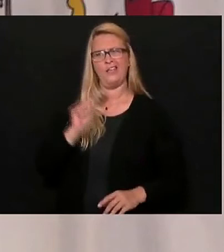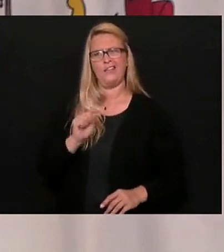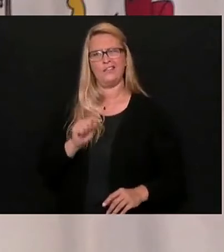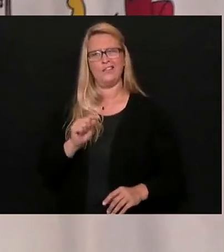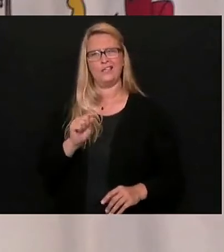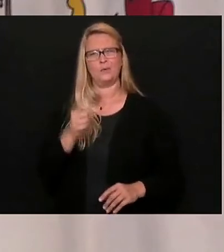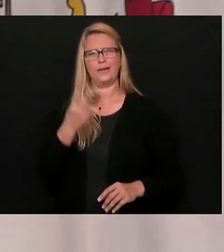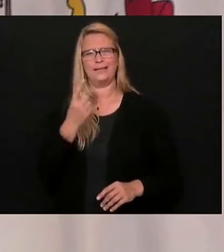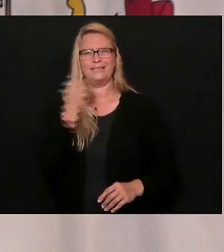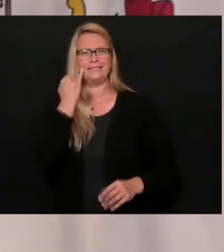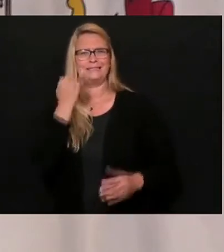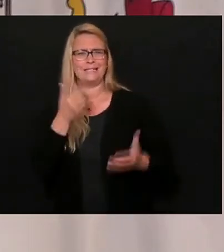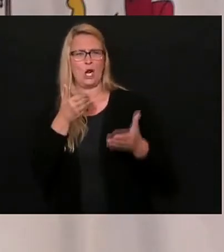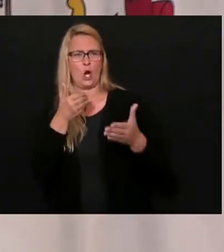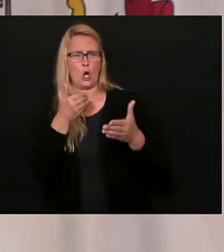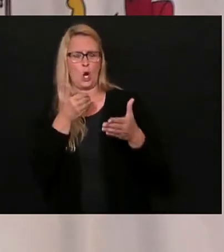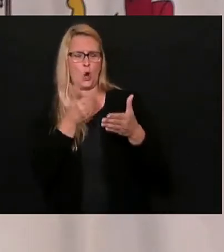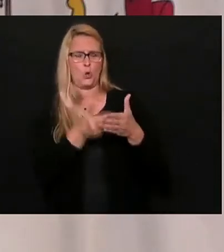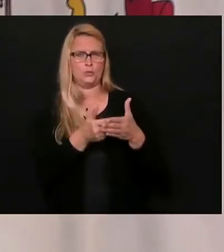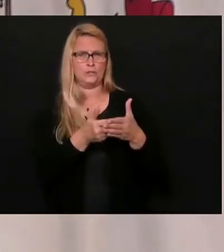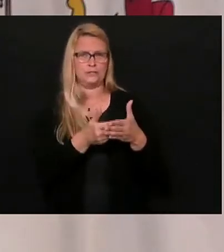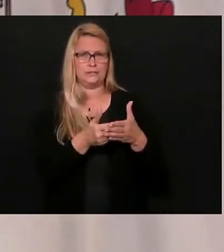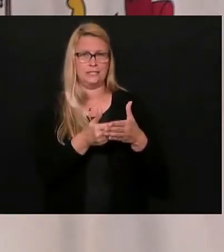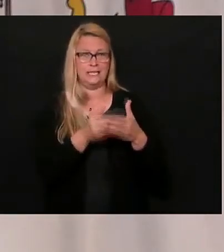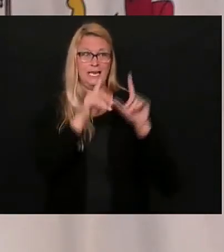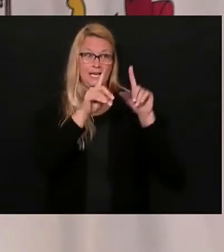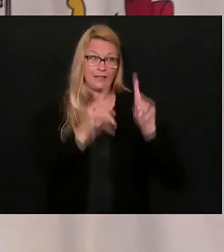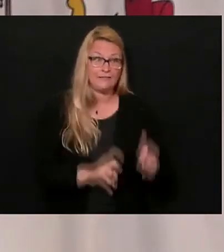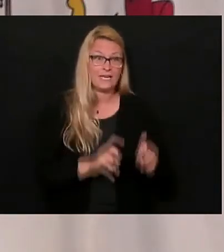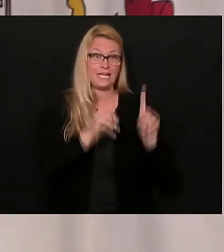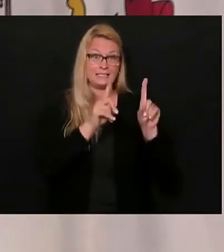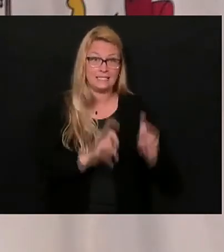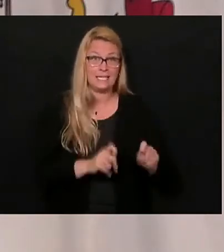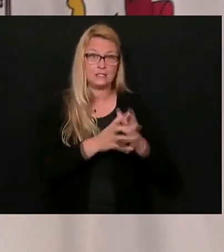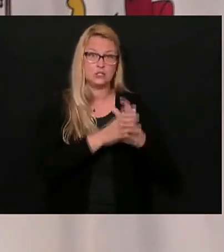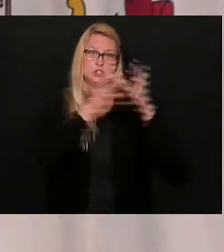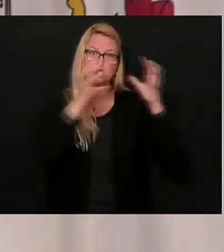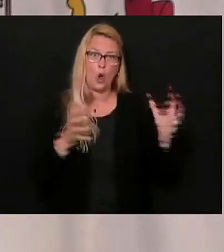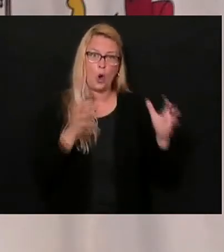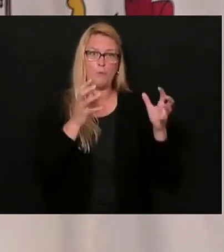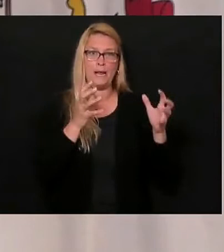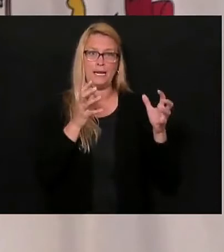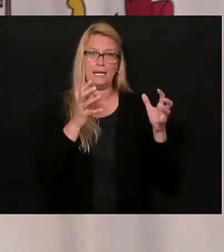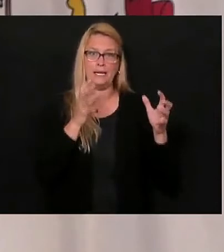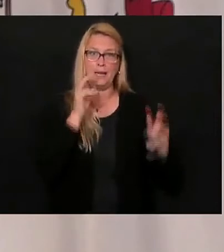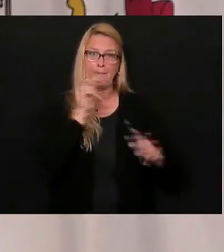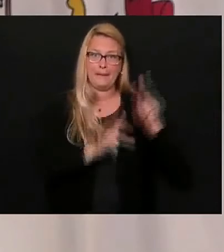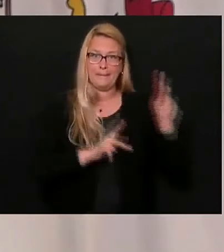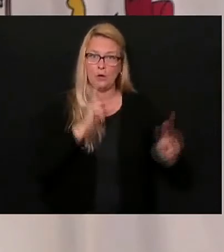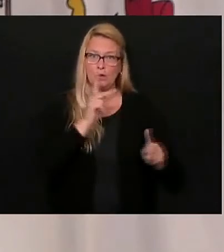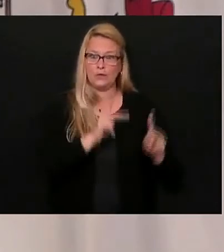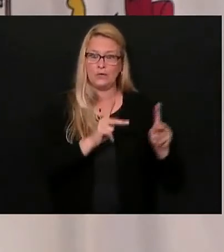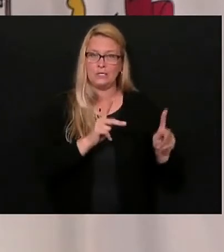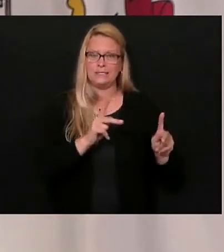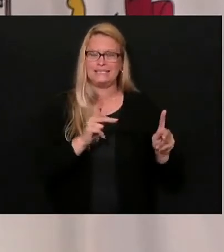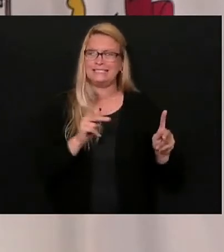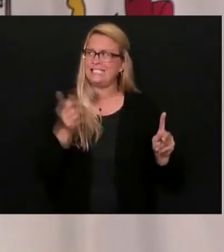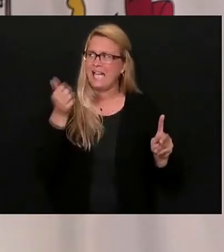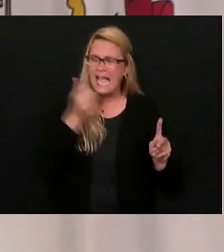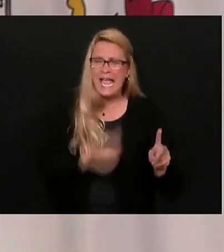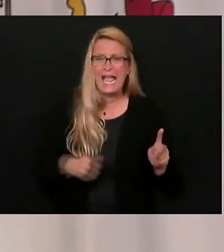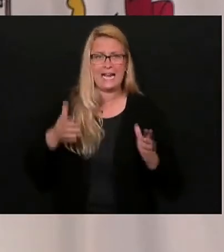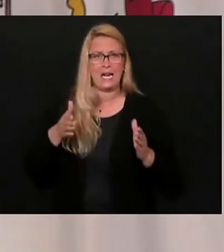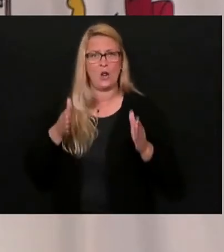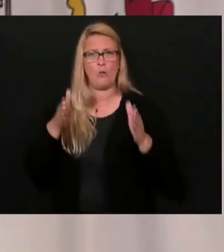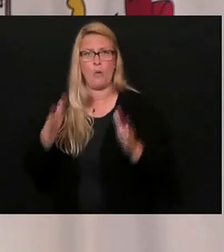so close. This county has tested so much. Is there not any way to go